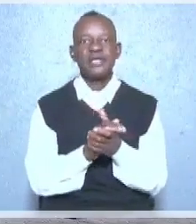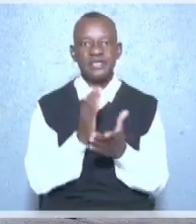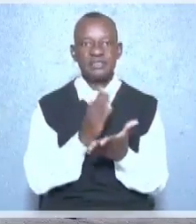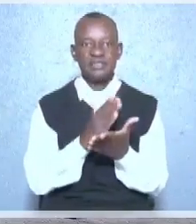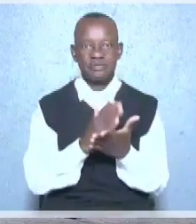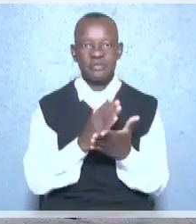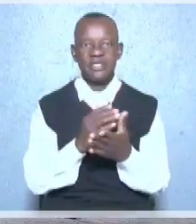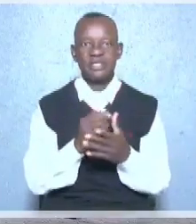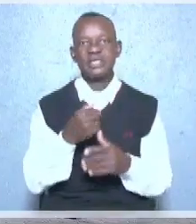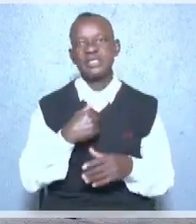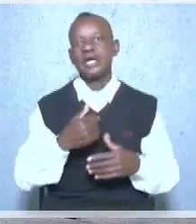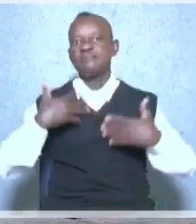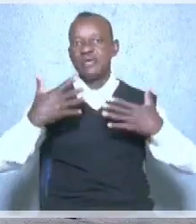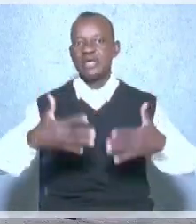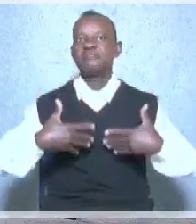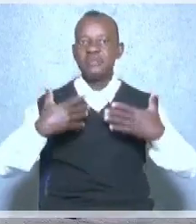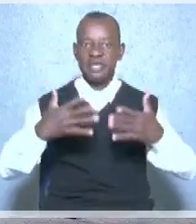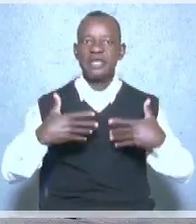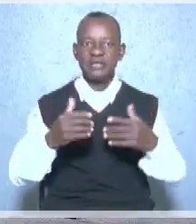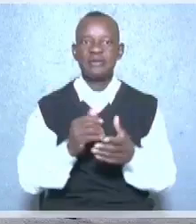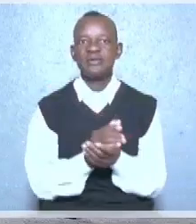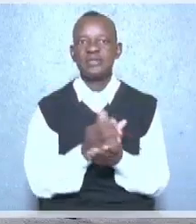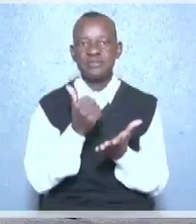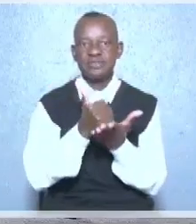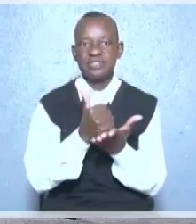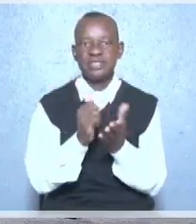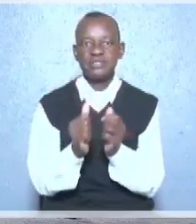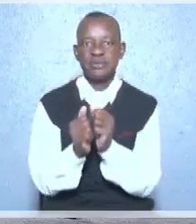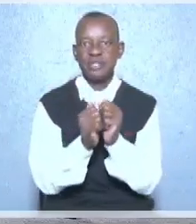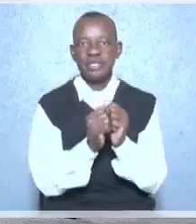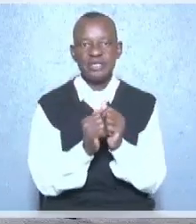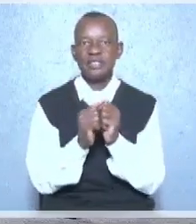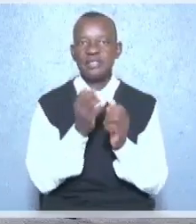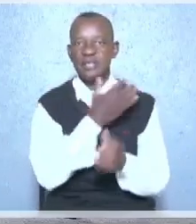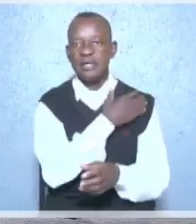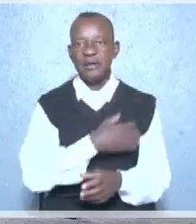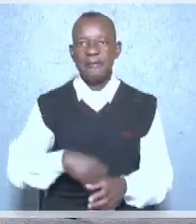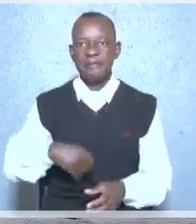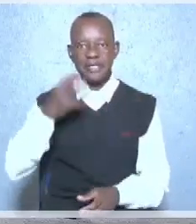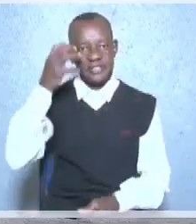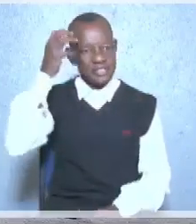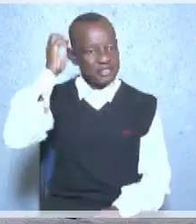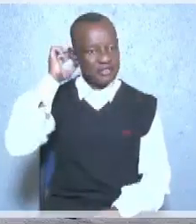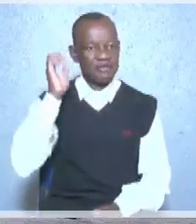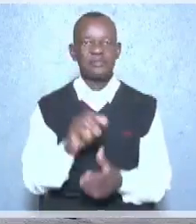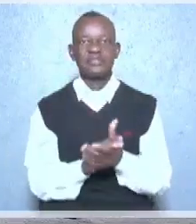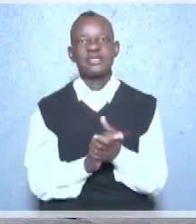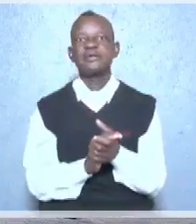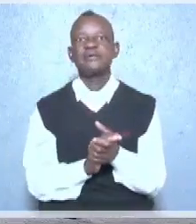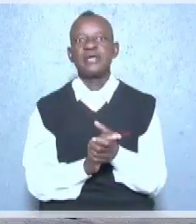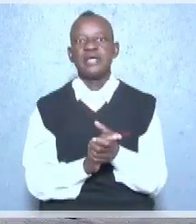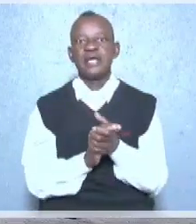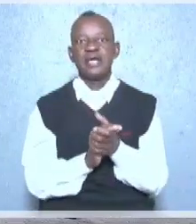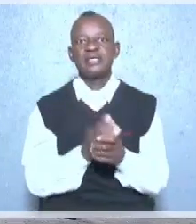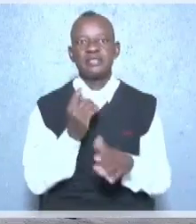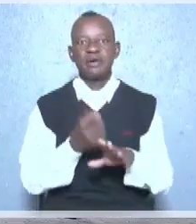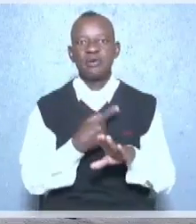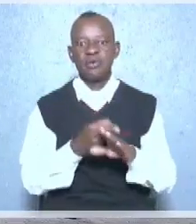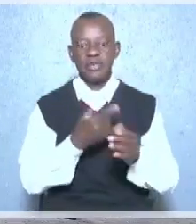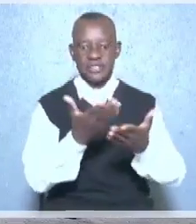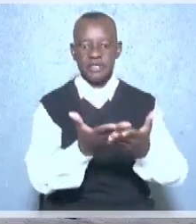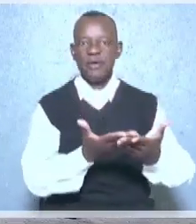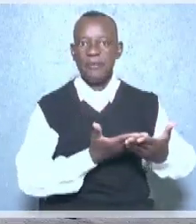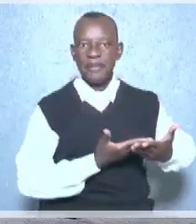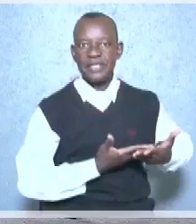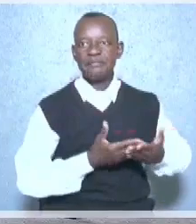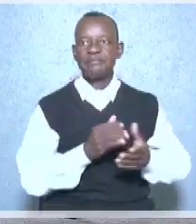I remember really being nervous, but he was so open with me, and sometimes he would even prompt